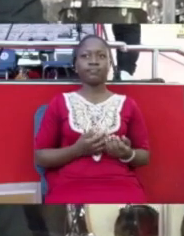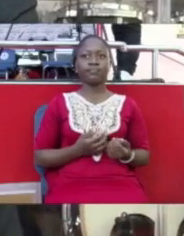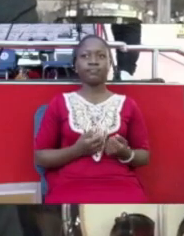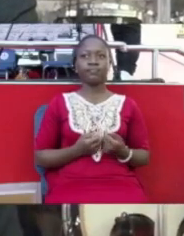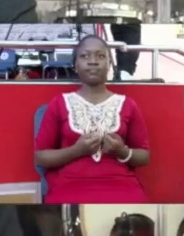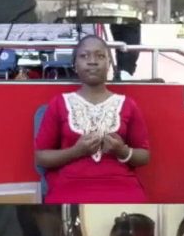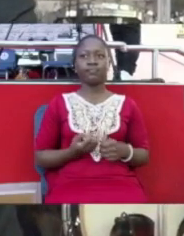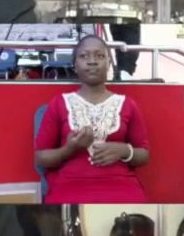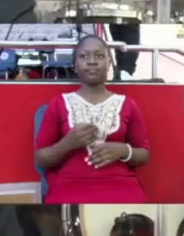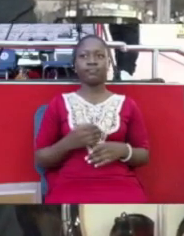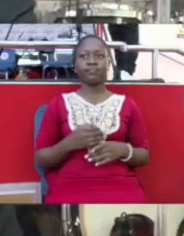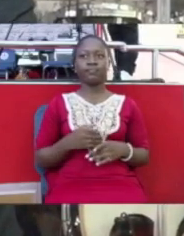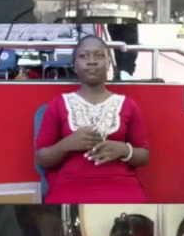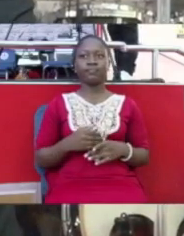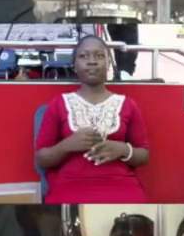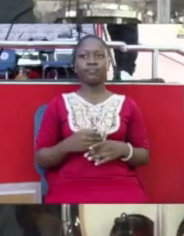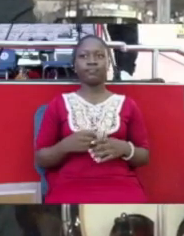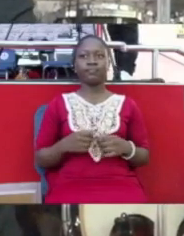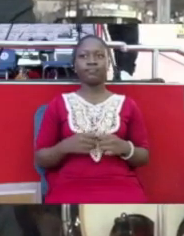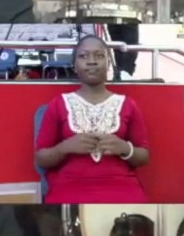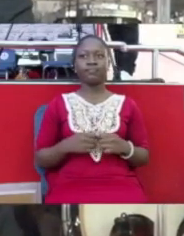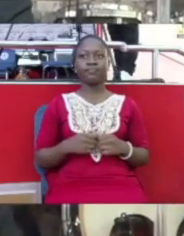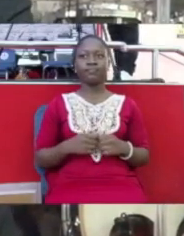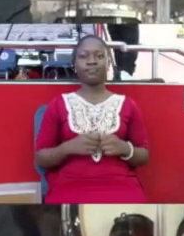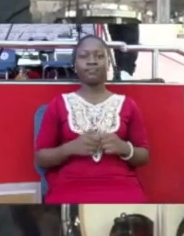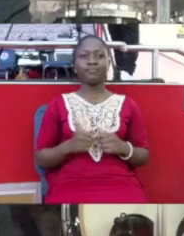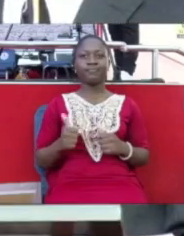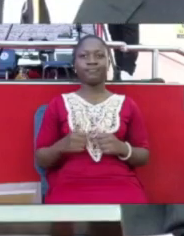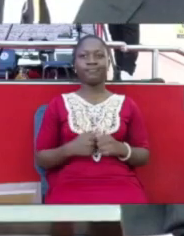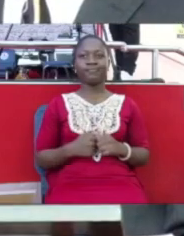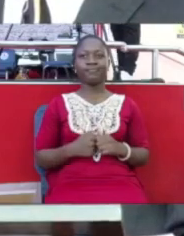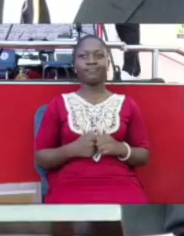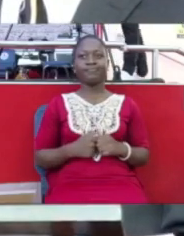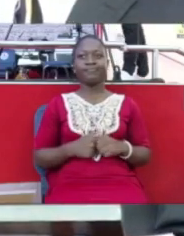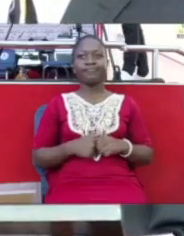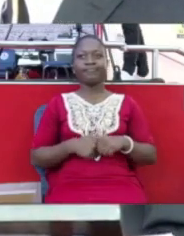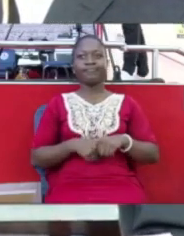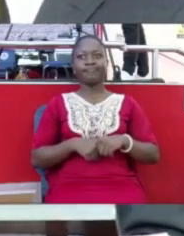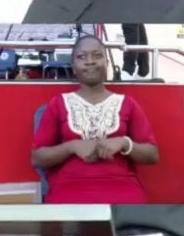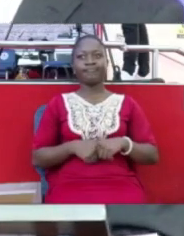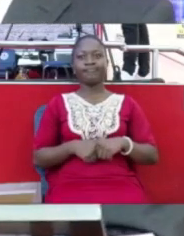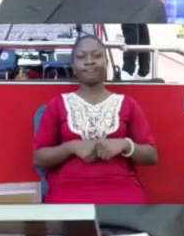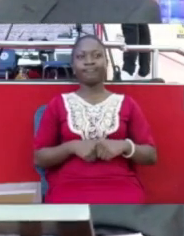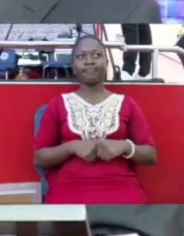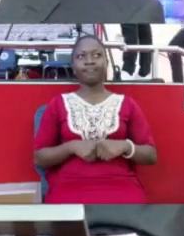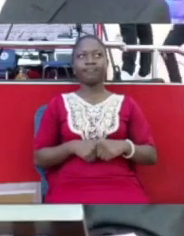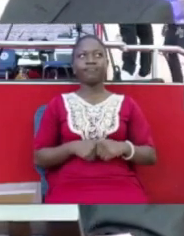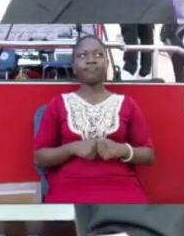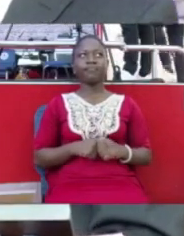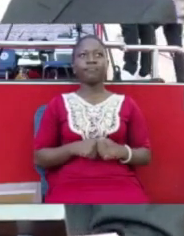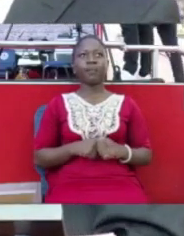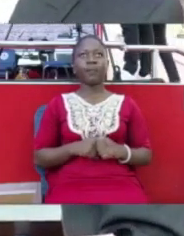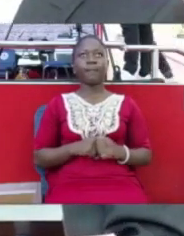tunawahimiza mlifanye hili liwe kanisa lenu. If you are following us online, just type in the comment section amen. Kama unatazama kwenye